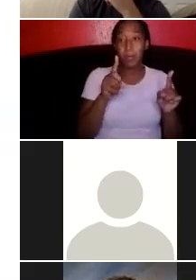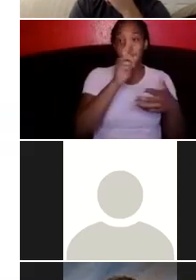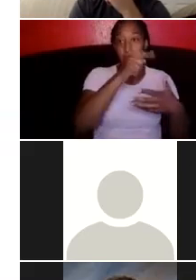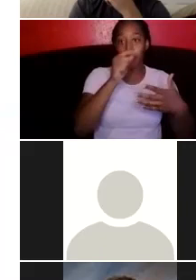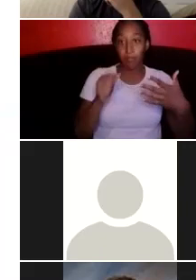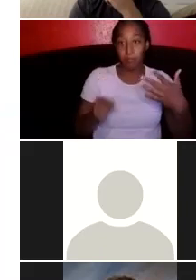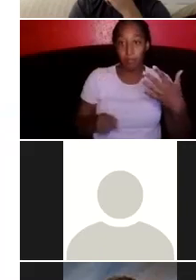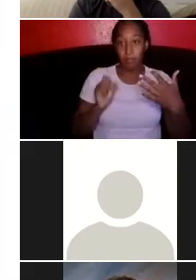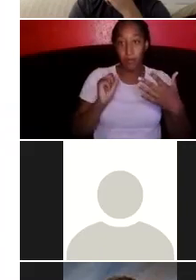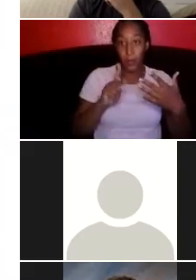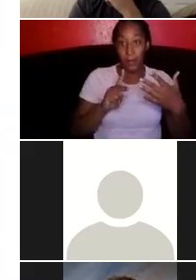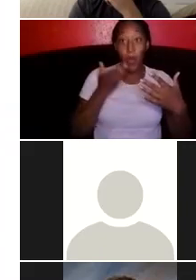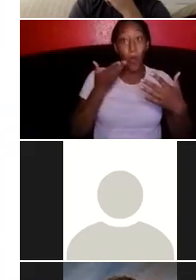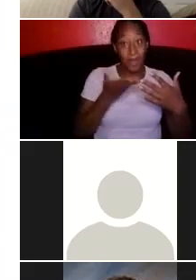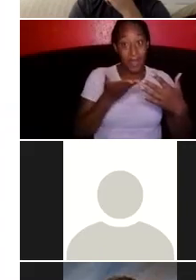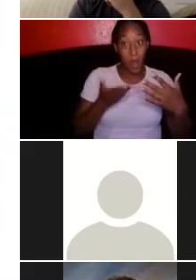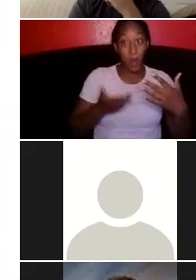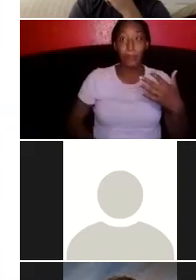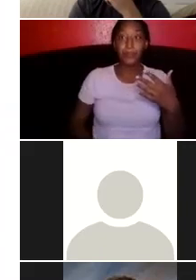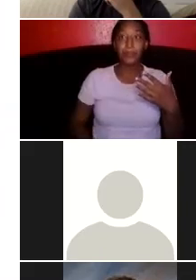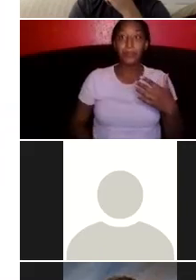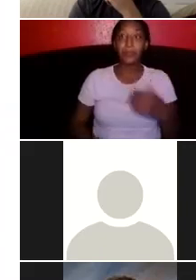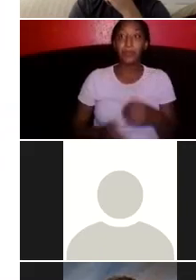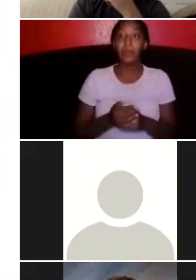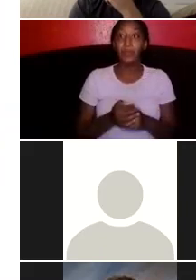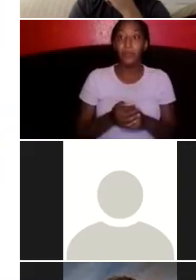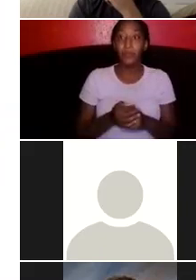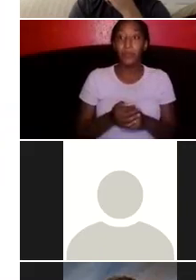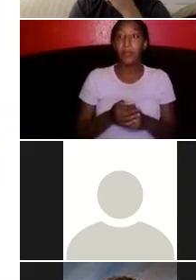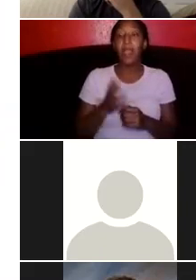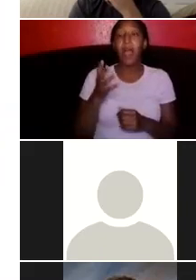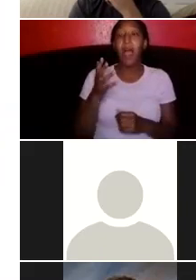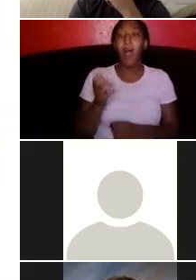The other thing I want to mention is that